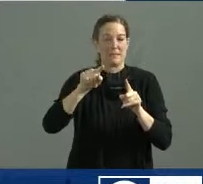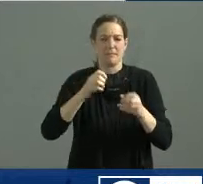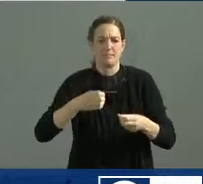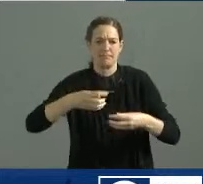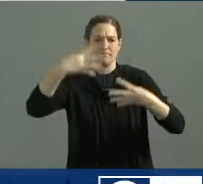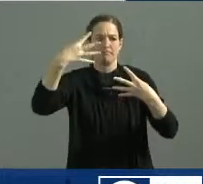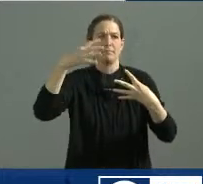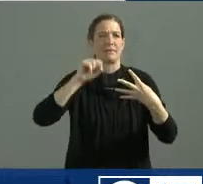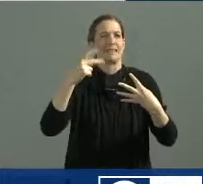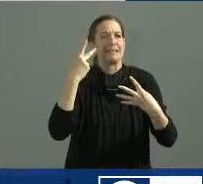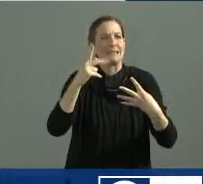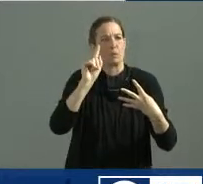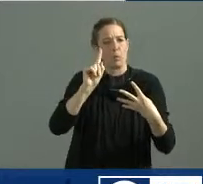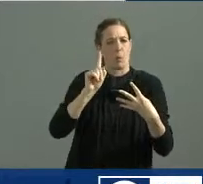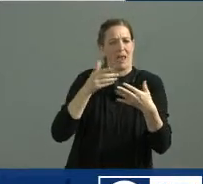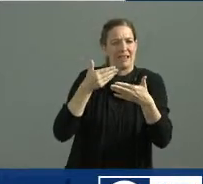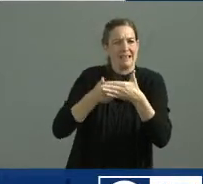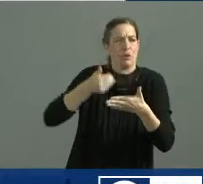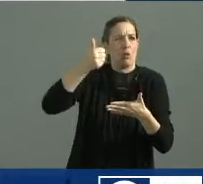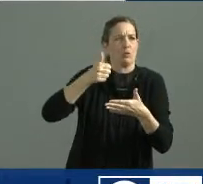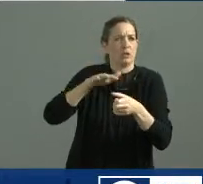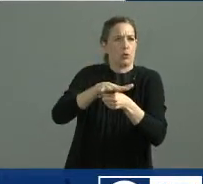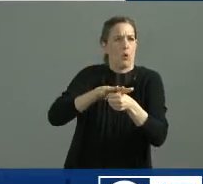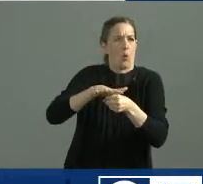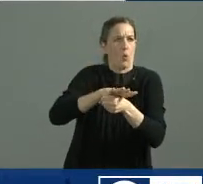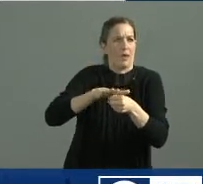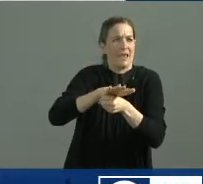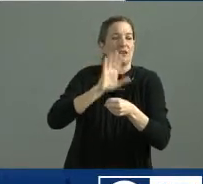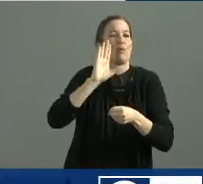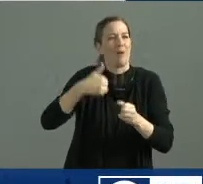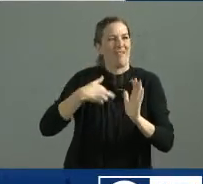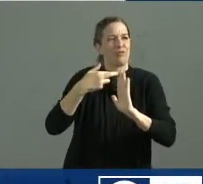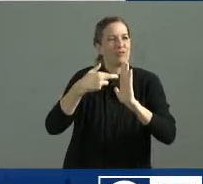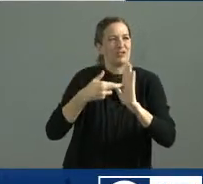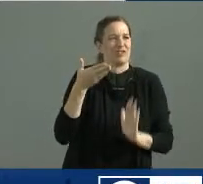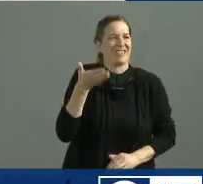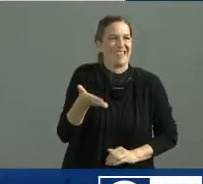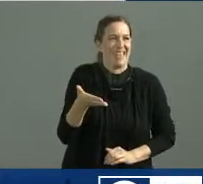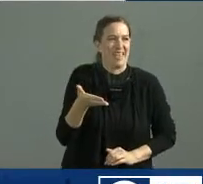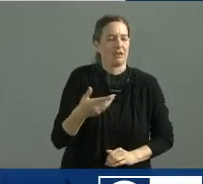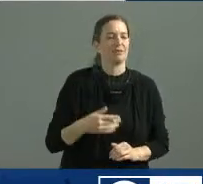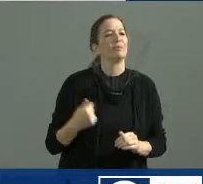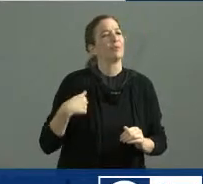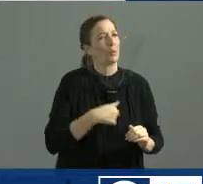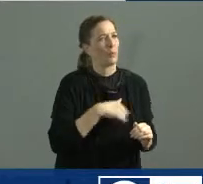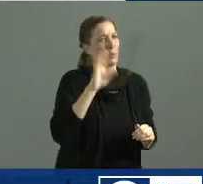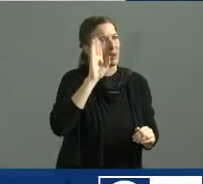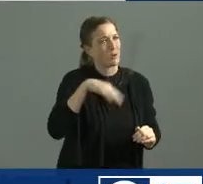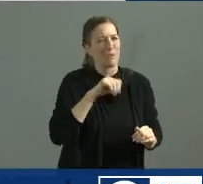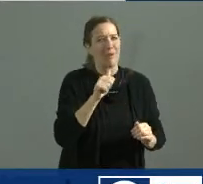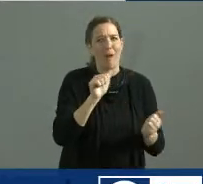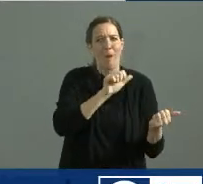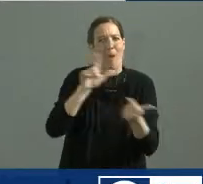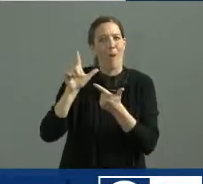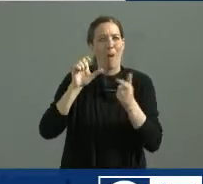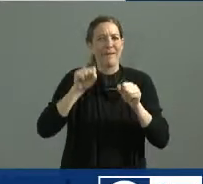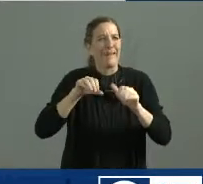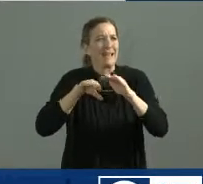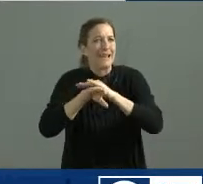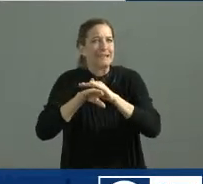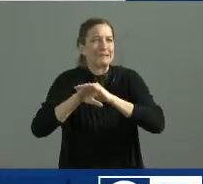directly to that pre-registration system. Now, we also know that not everybody has access to either a computer